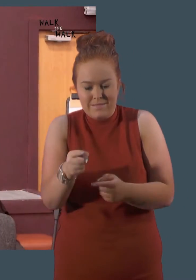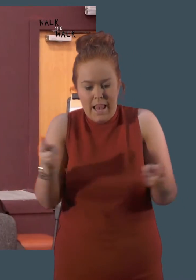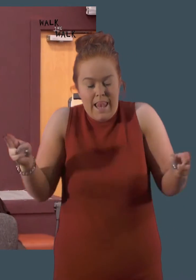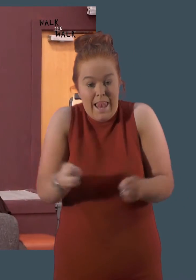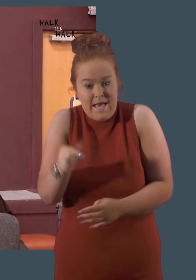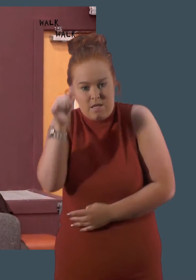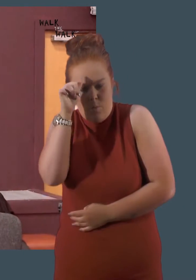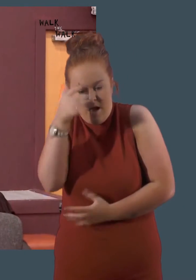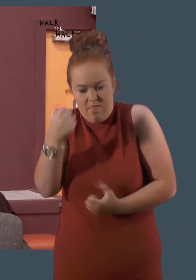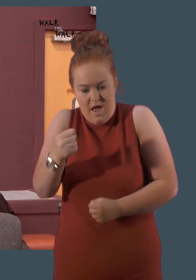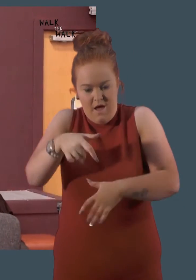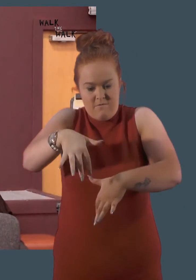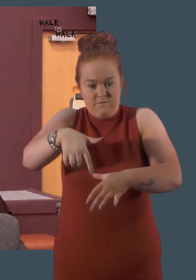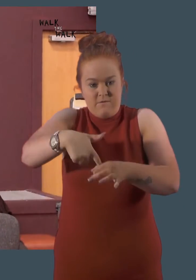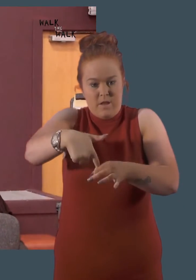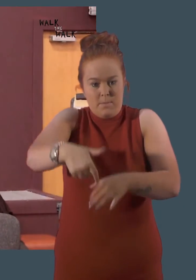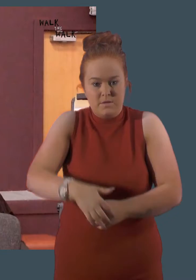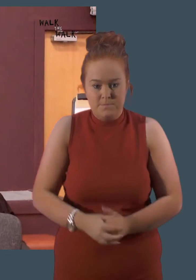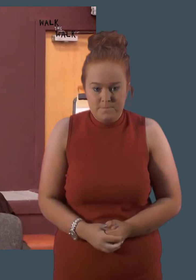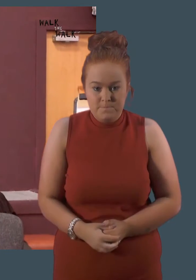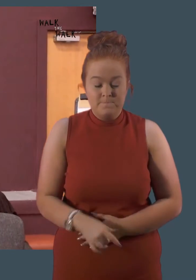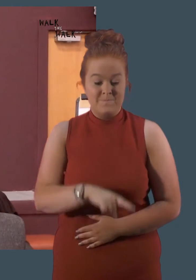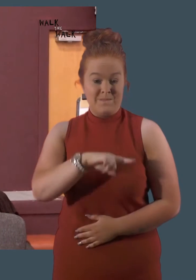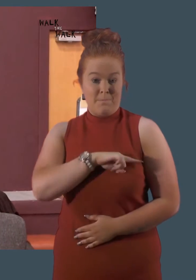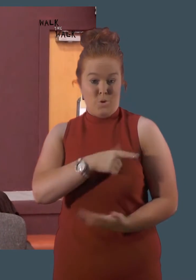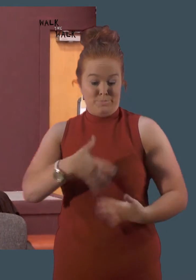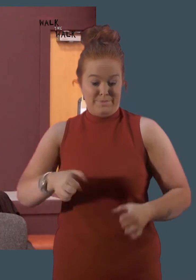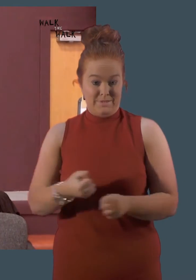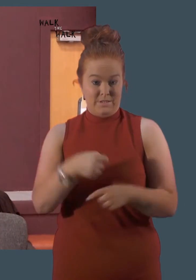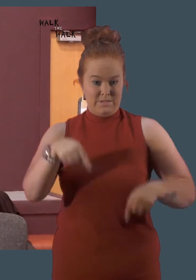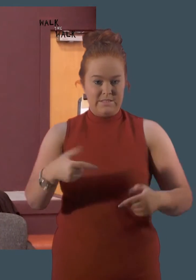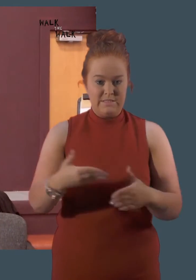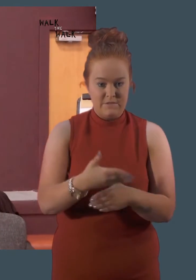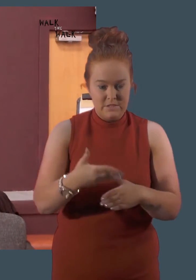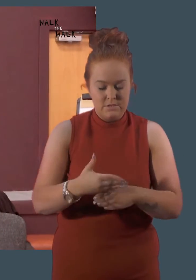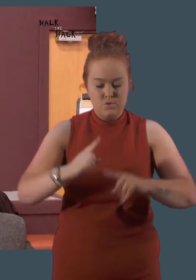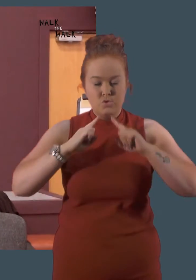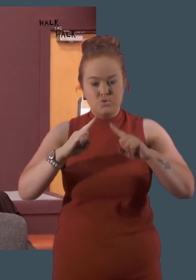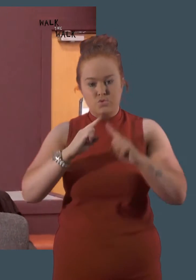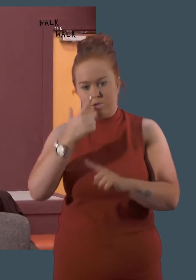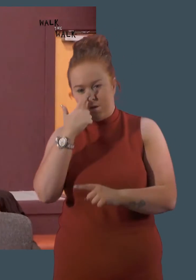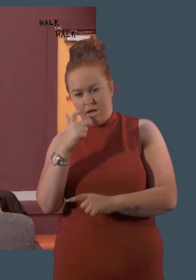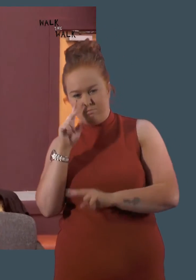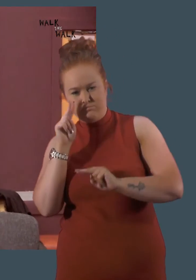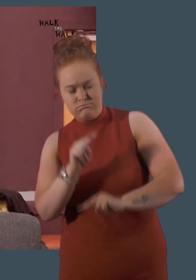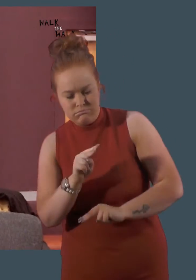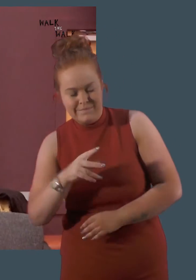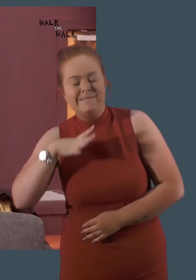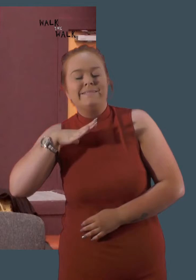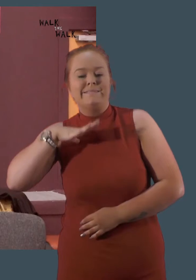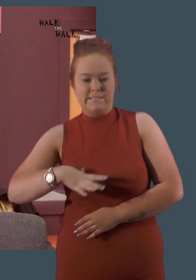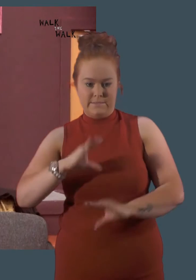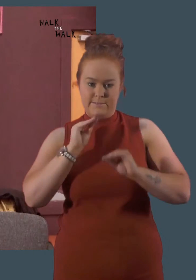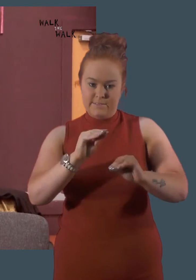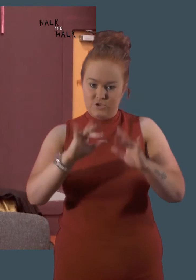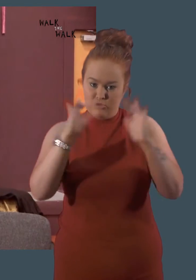privacy settings and the ability to turn off certain things if you didn't want to see them, the ability to mute people, all that kind of thing.